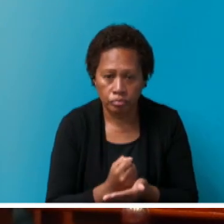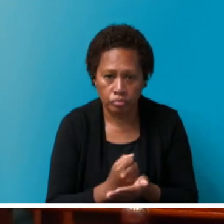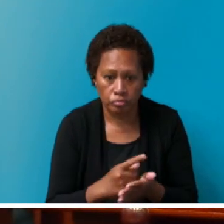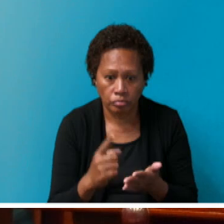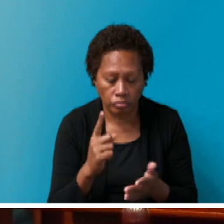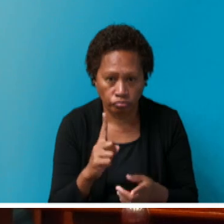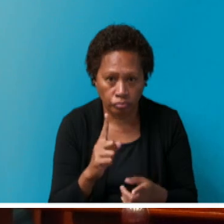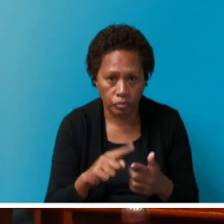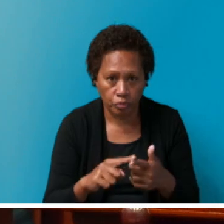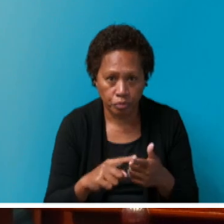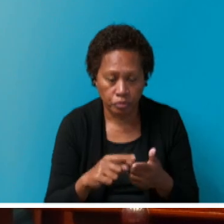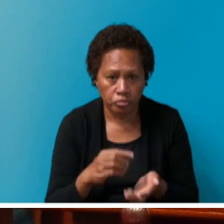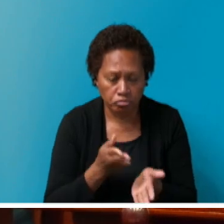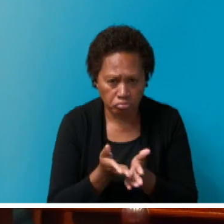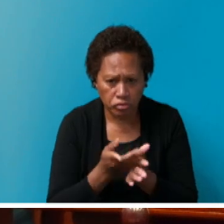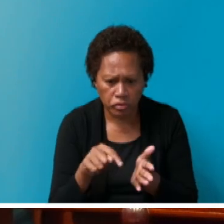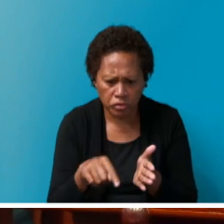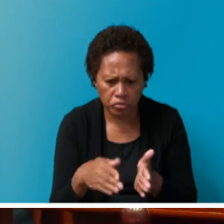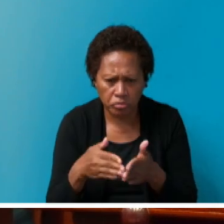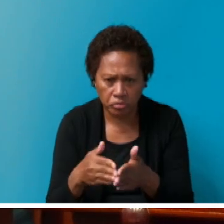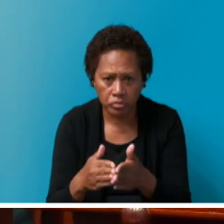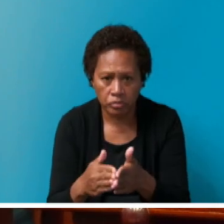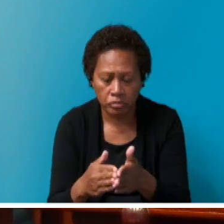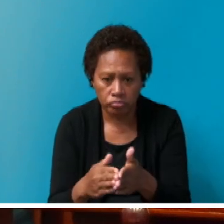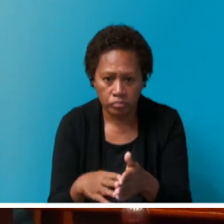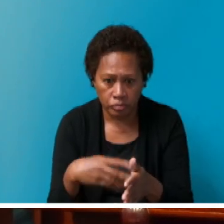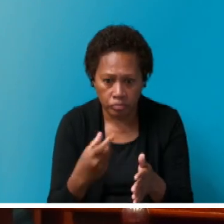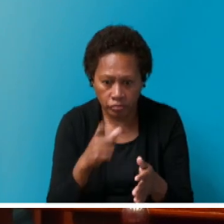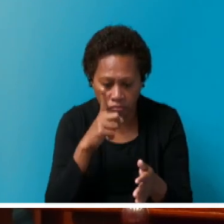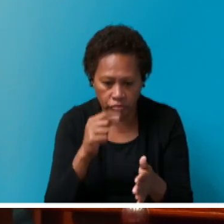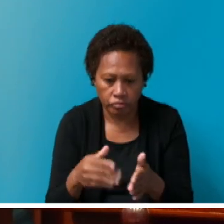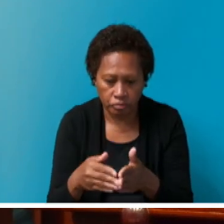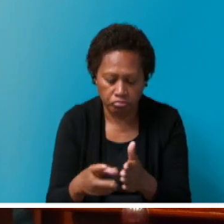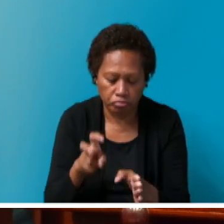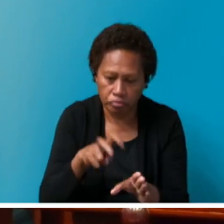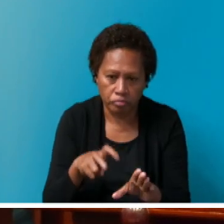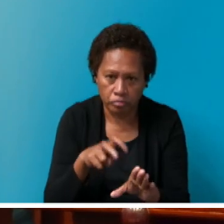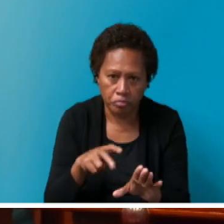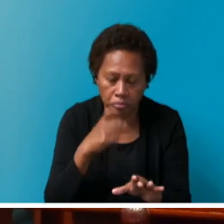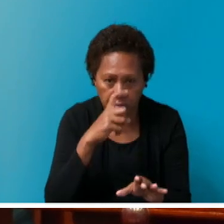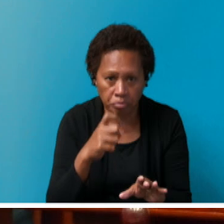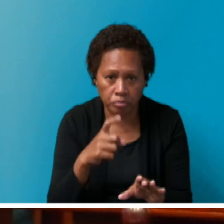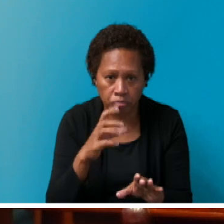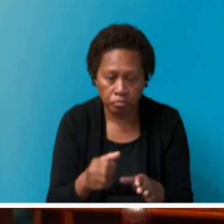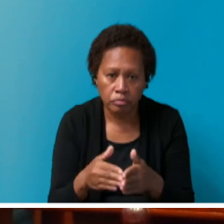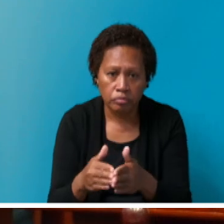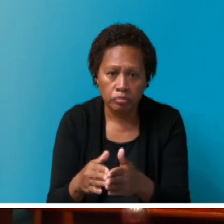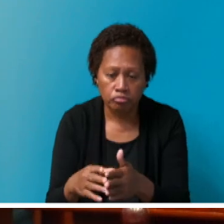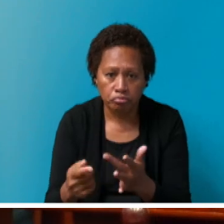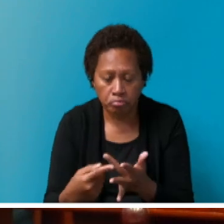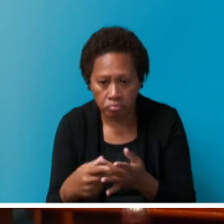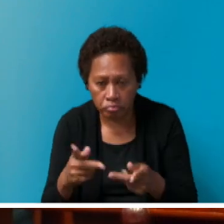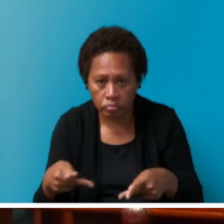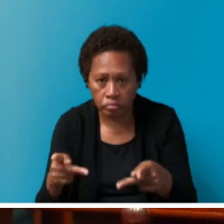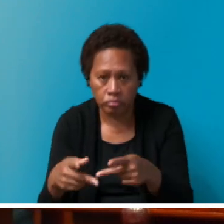every 6 months to ensure they are seaworthy and in safe condition to carry passengers at all times. As part of a ship survey, the following non-exhaustive items